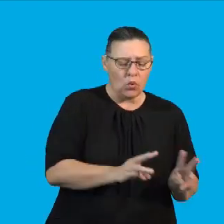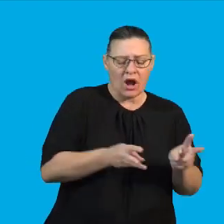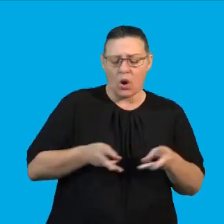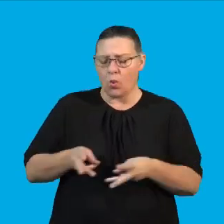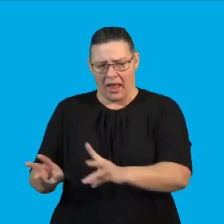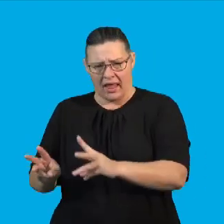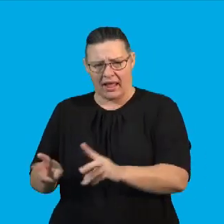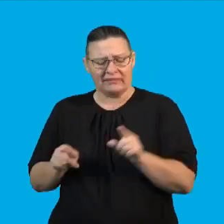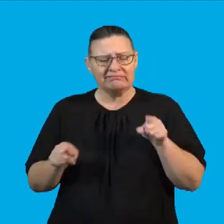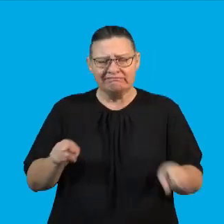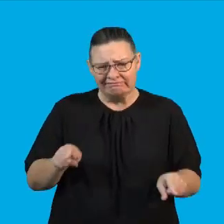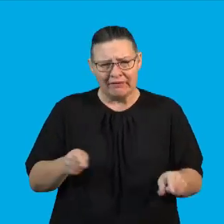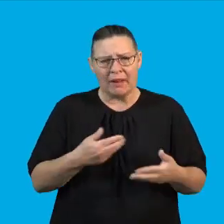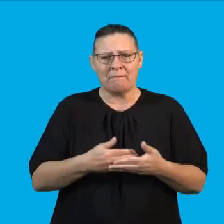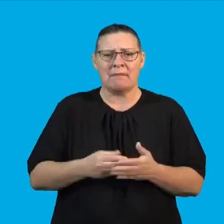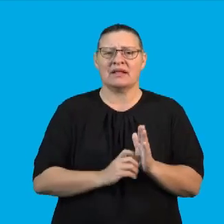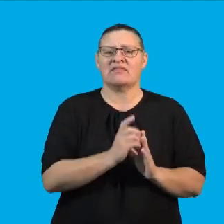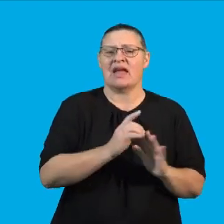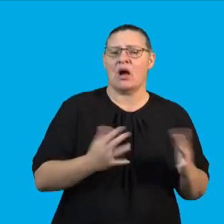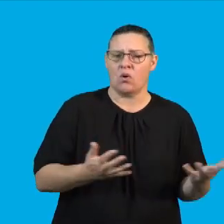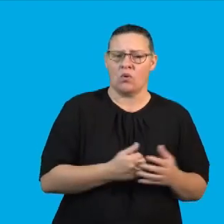There are two ways in which the young ones develop: